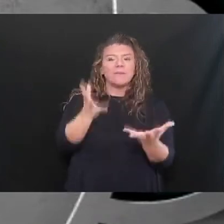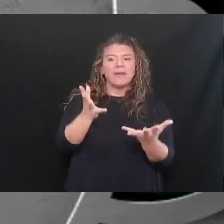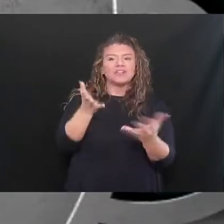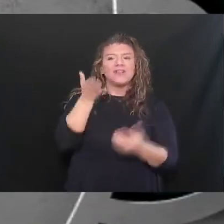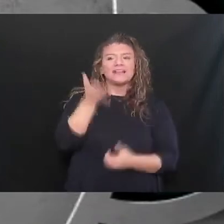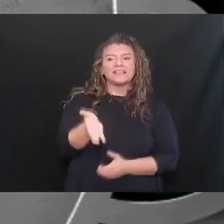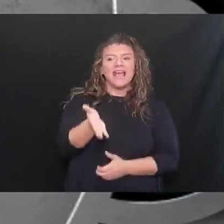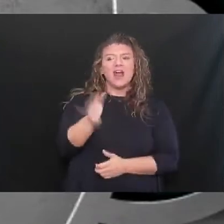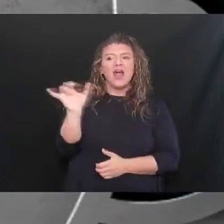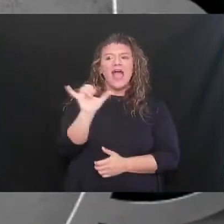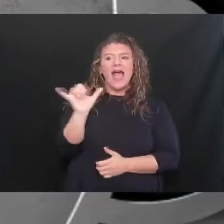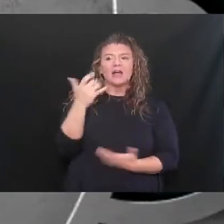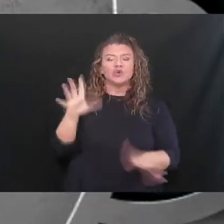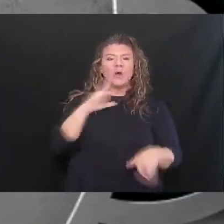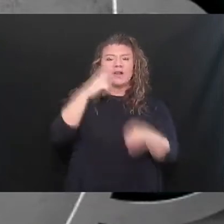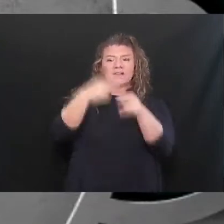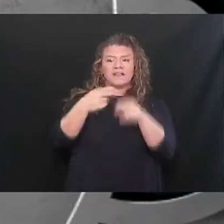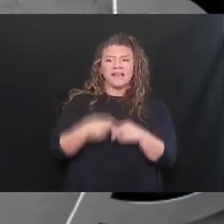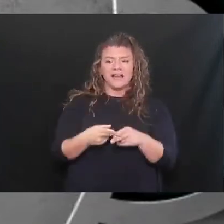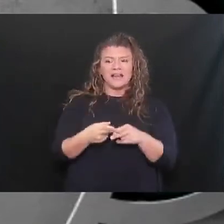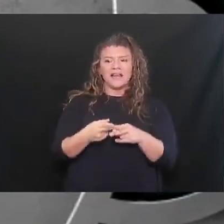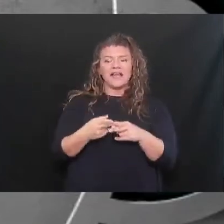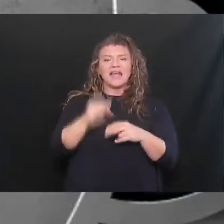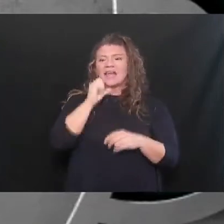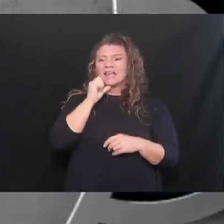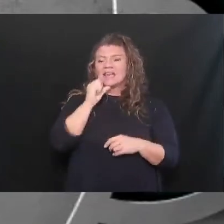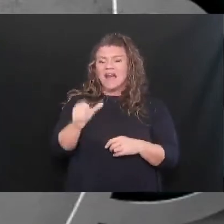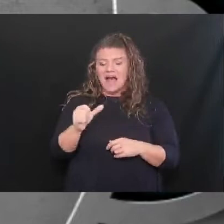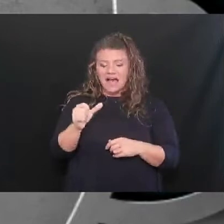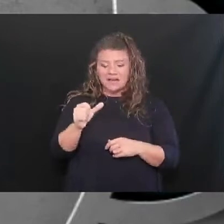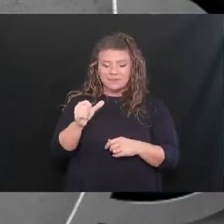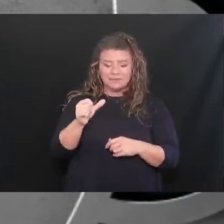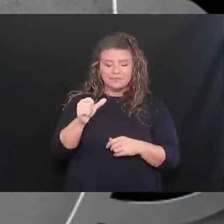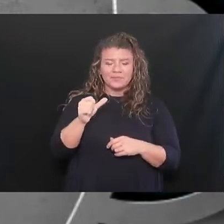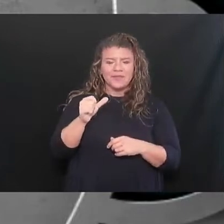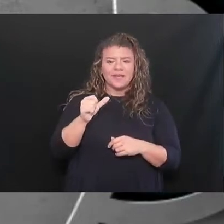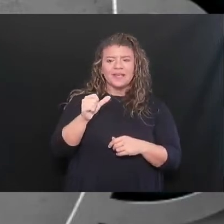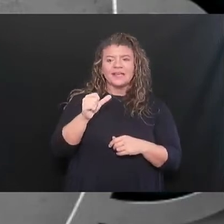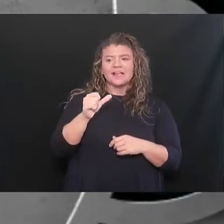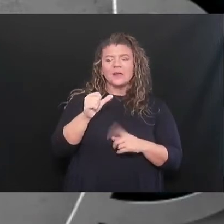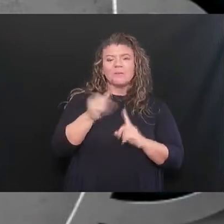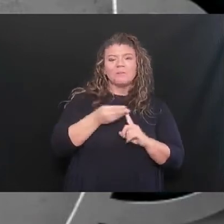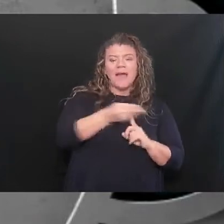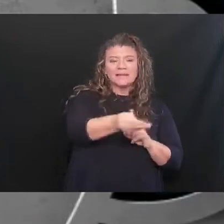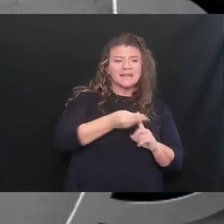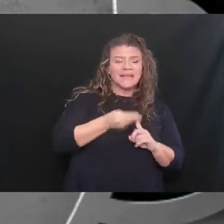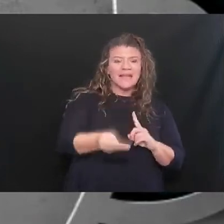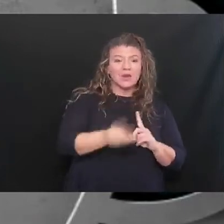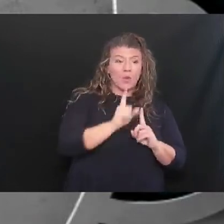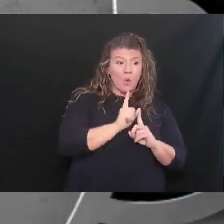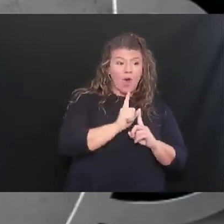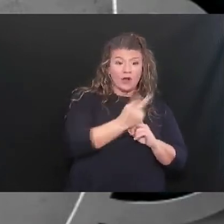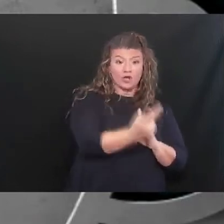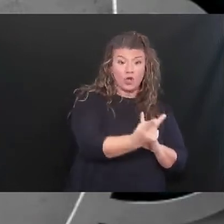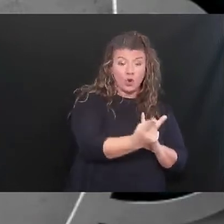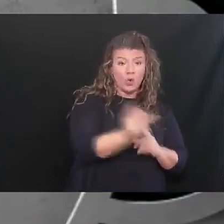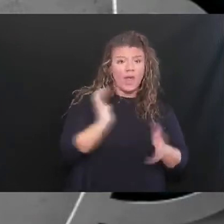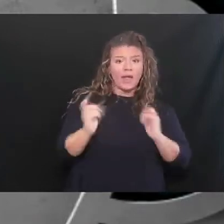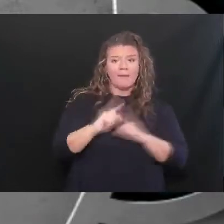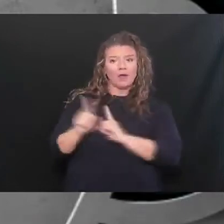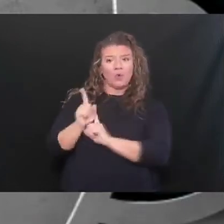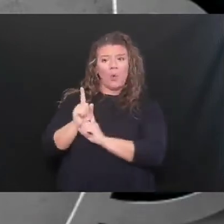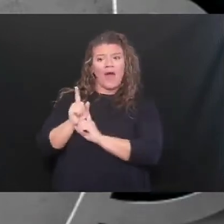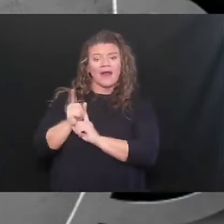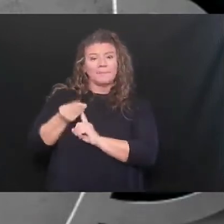know, as you stated, not just another or two people as to eight people, is that it's highly contagious from